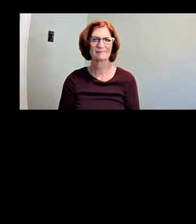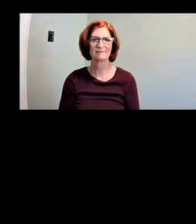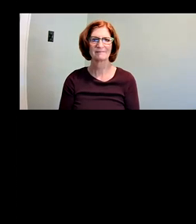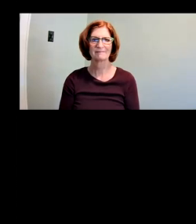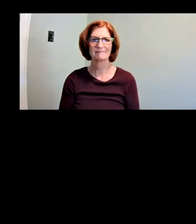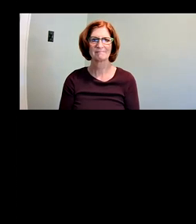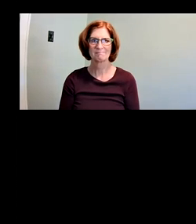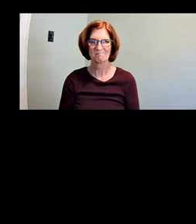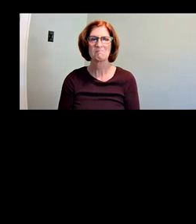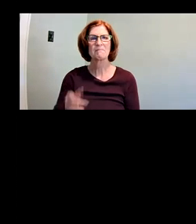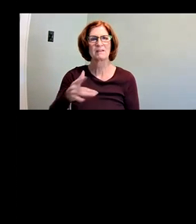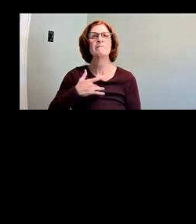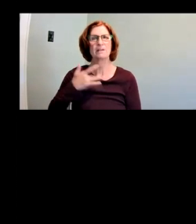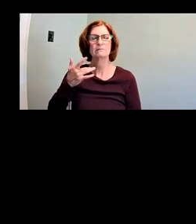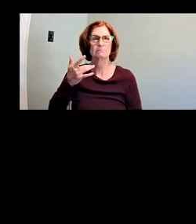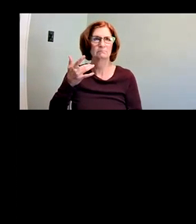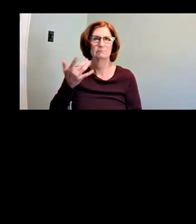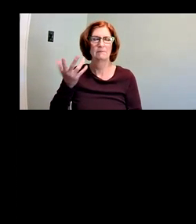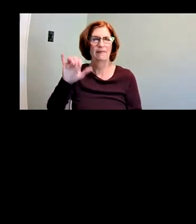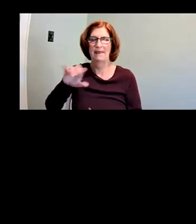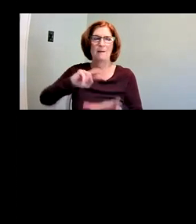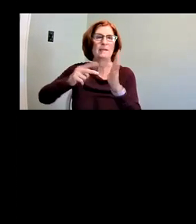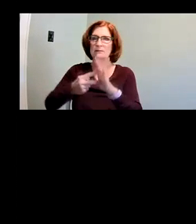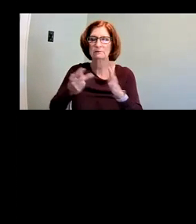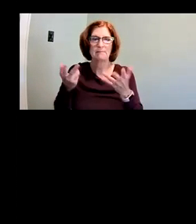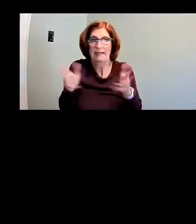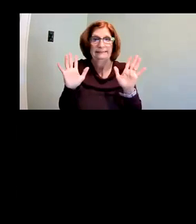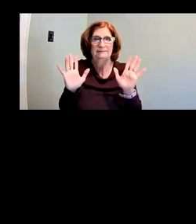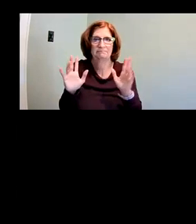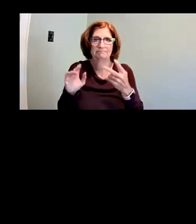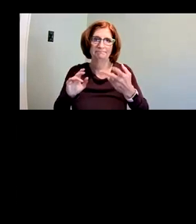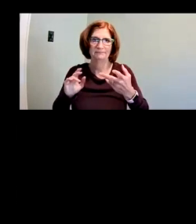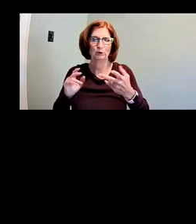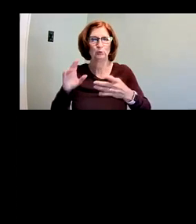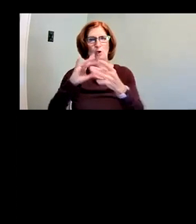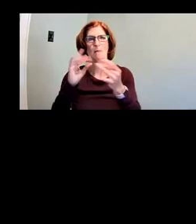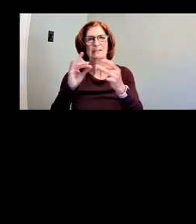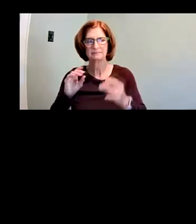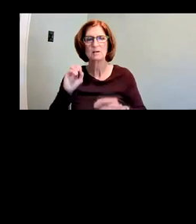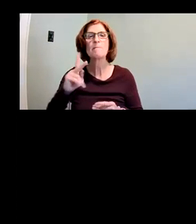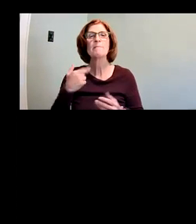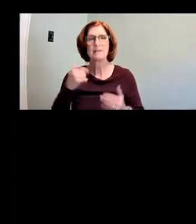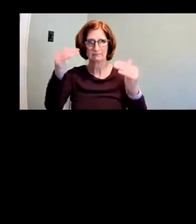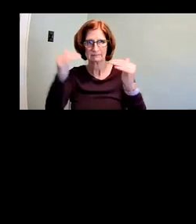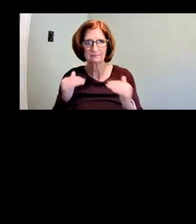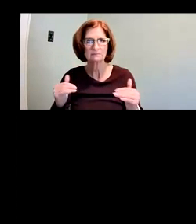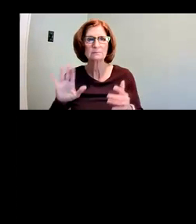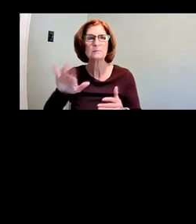I'll take that to mean that that's all the public comment we have for today. So we'll move on to